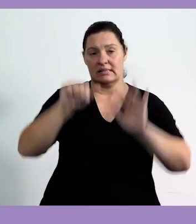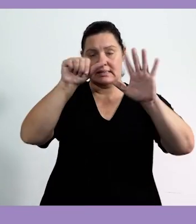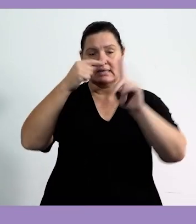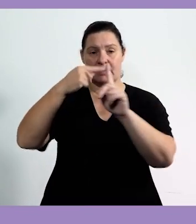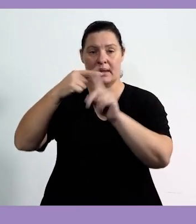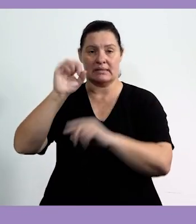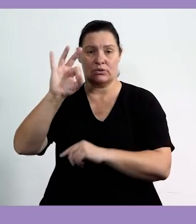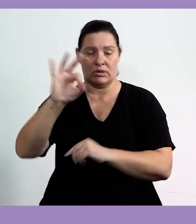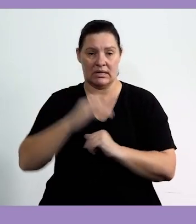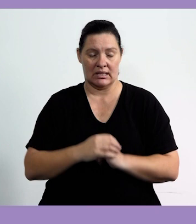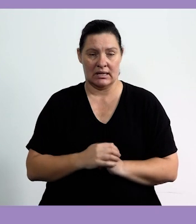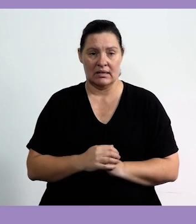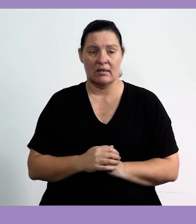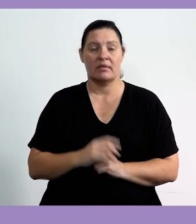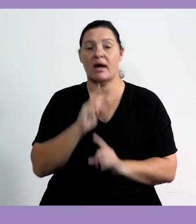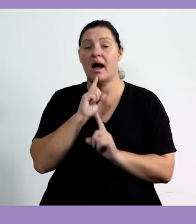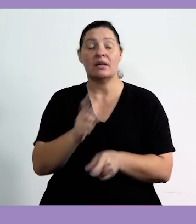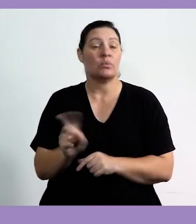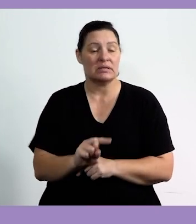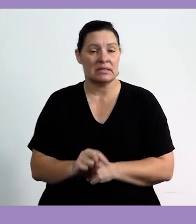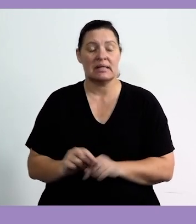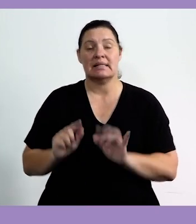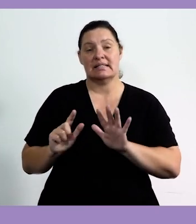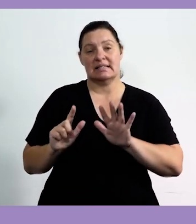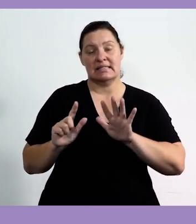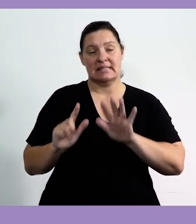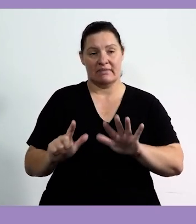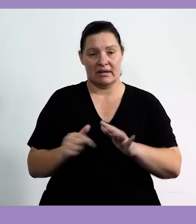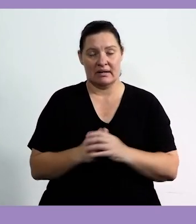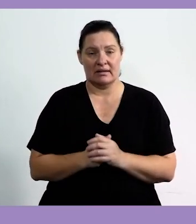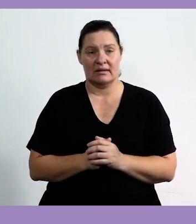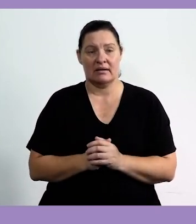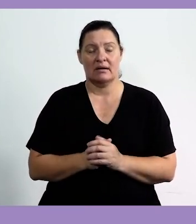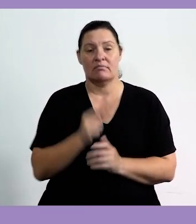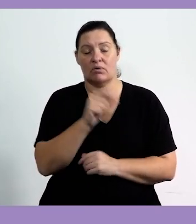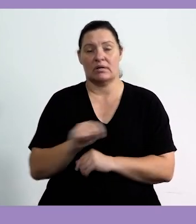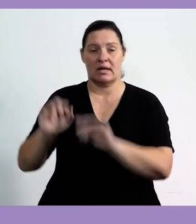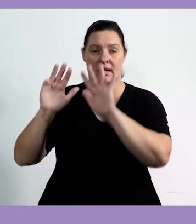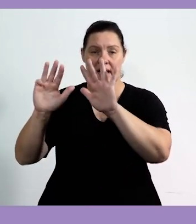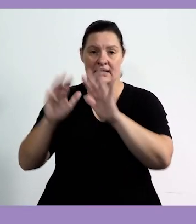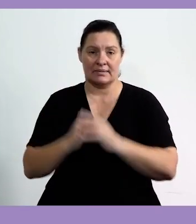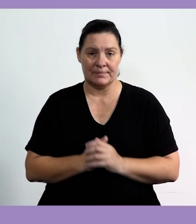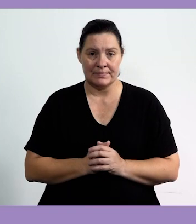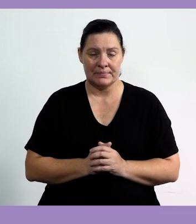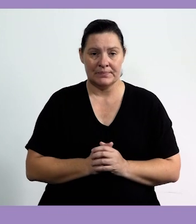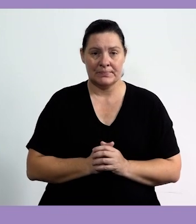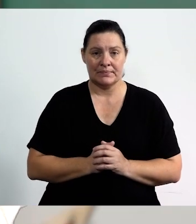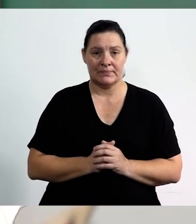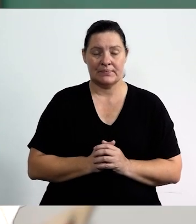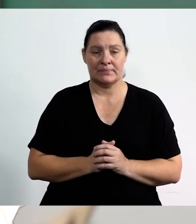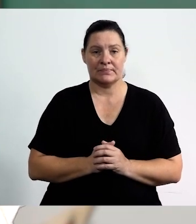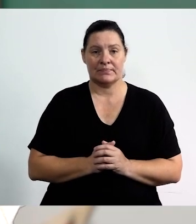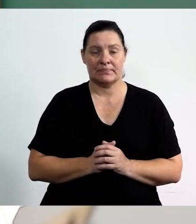the exponent 6 plus 3, and that is going to give us a final answer of 7 to the exponent 9.